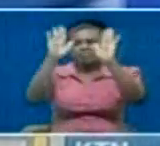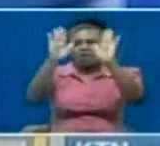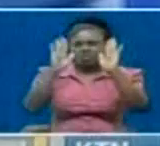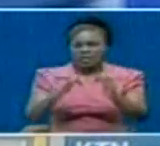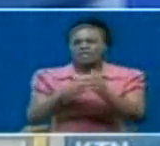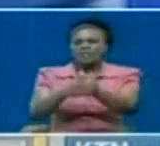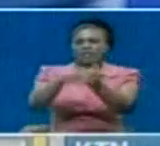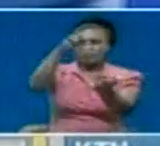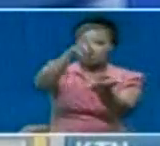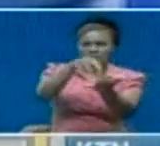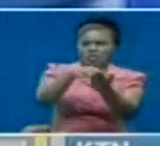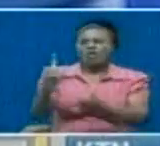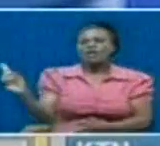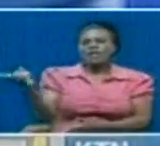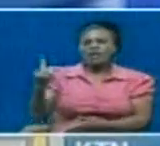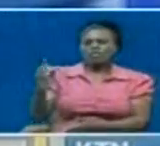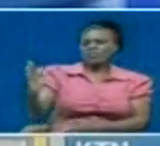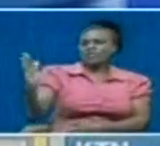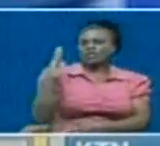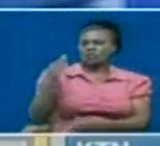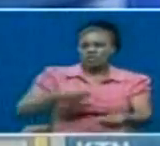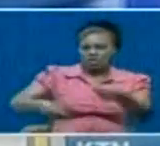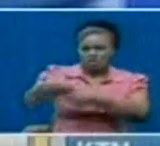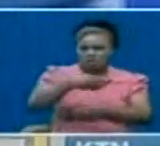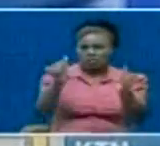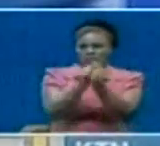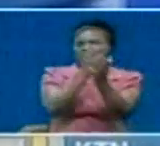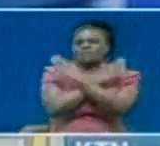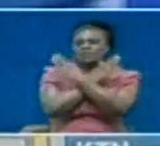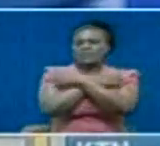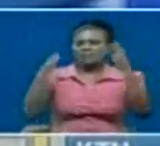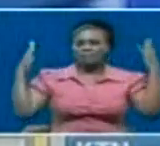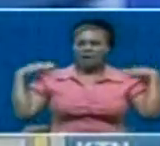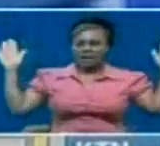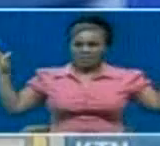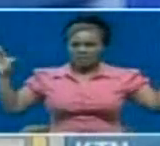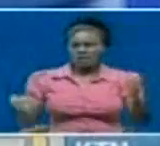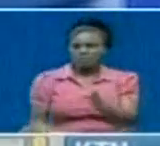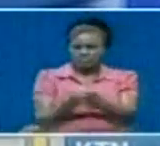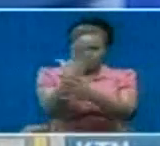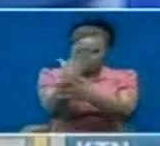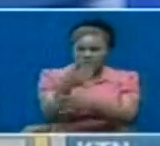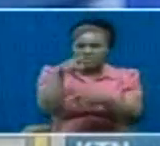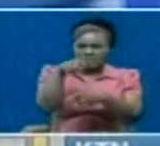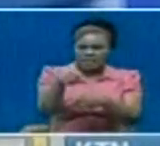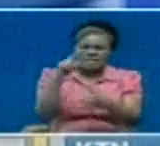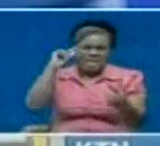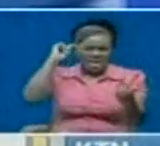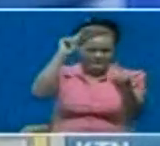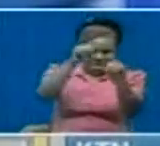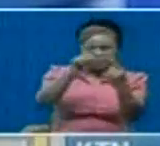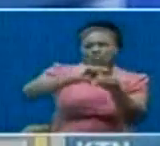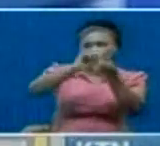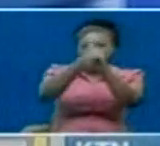position. And now the Nairobi Securities Exchange, in partnership with Barclays Bank, has rolled out an initiative that seeks to change